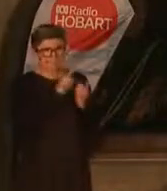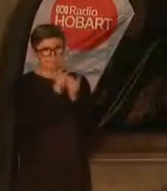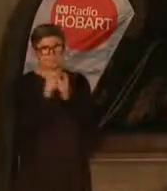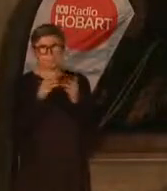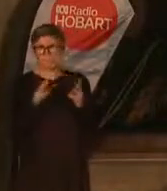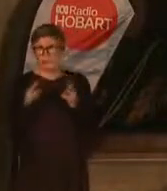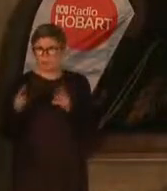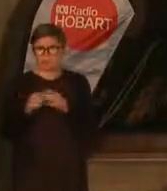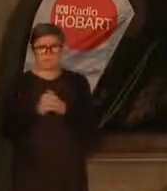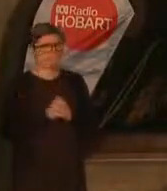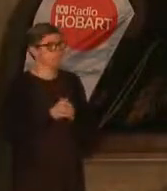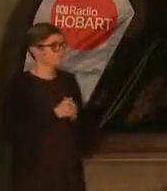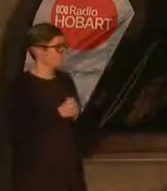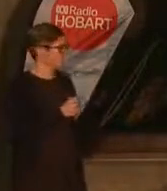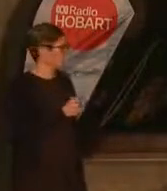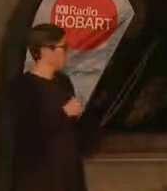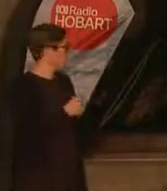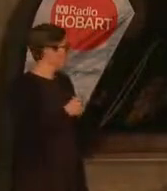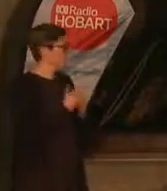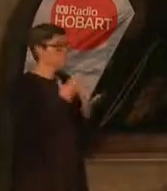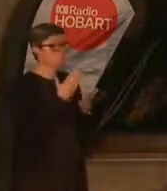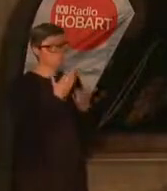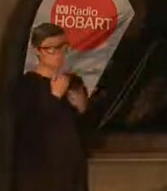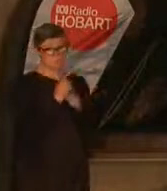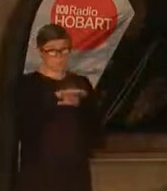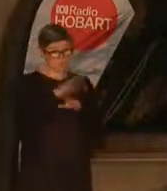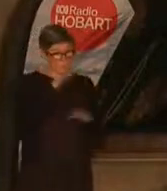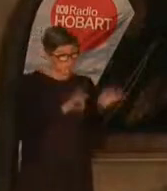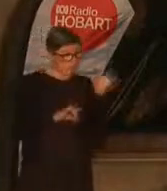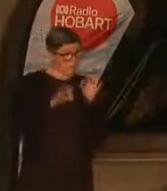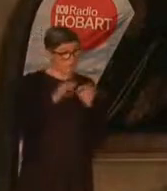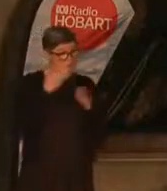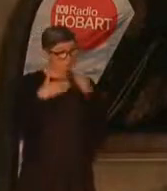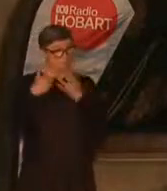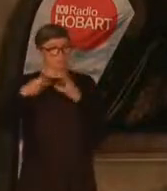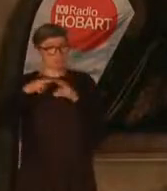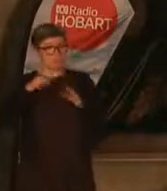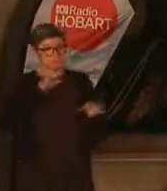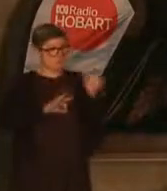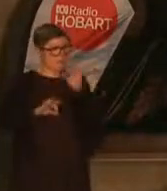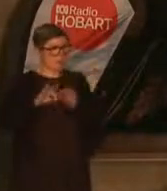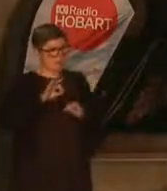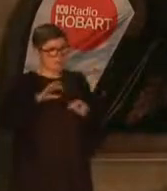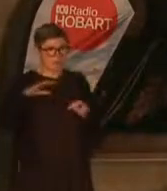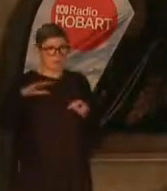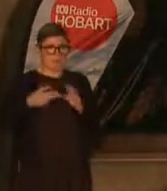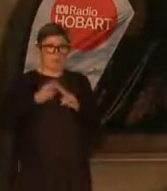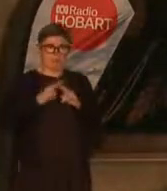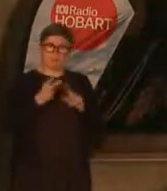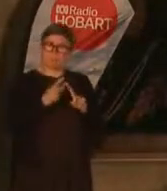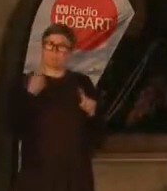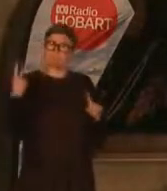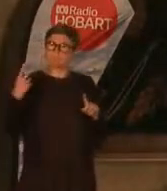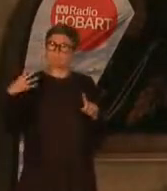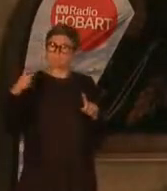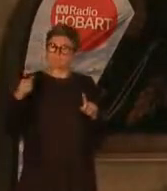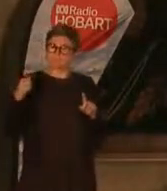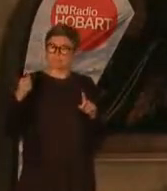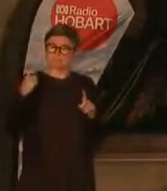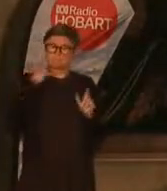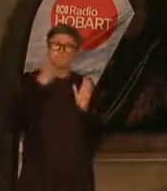you know, in terms of science and the history of science, I don't think we can have a conversation about that without acknowledging and understanding